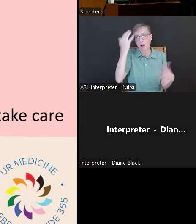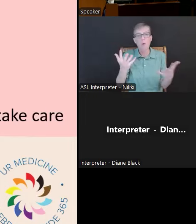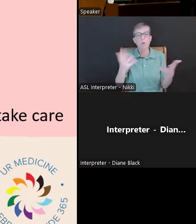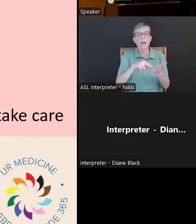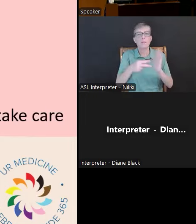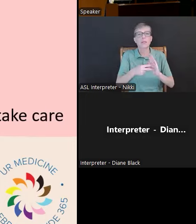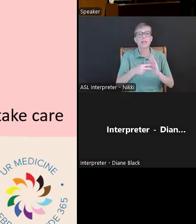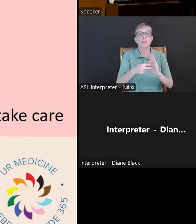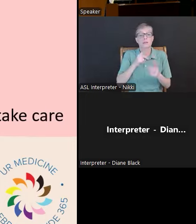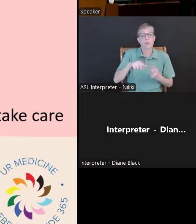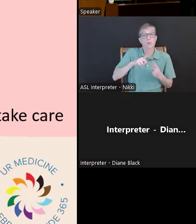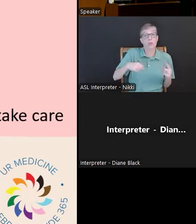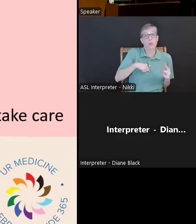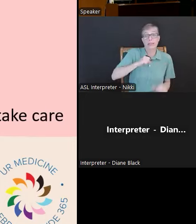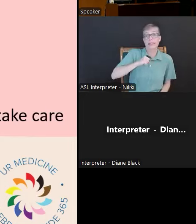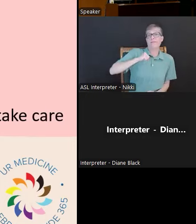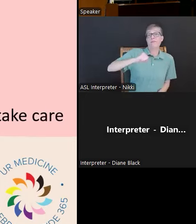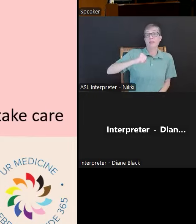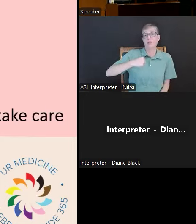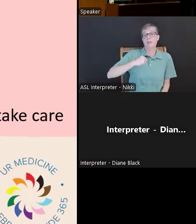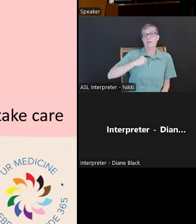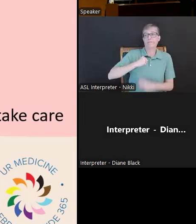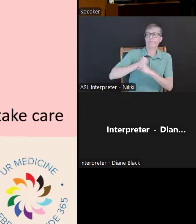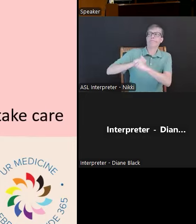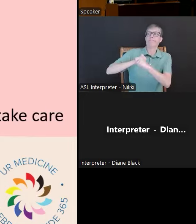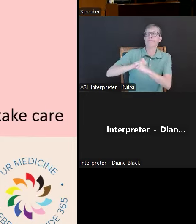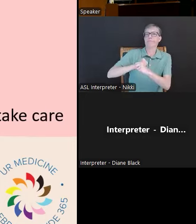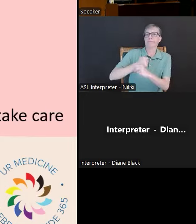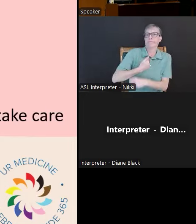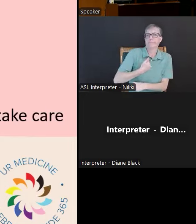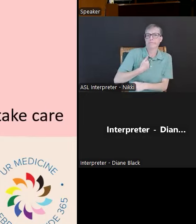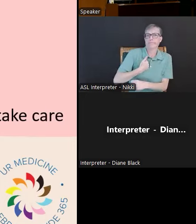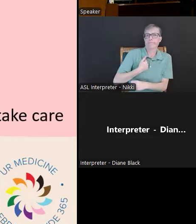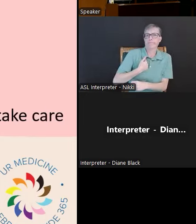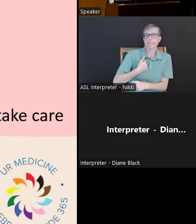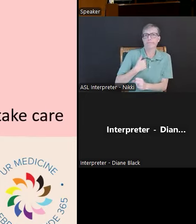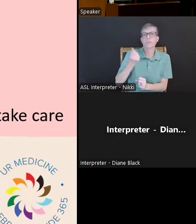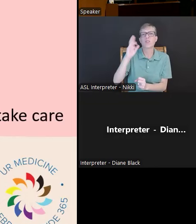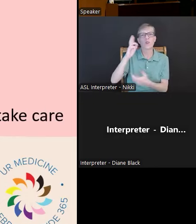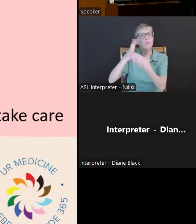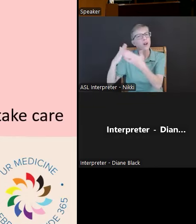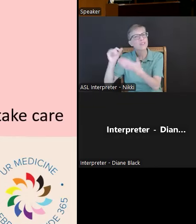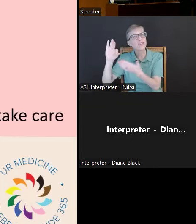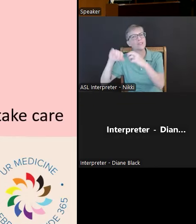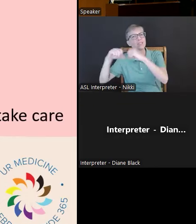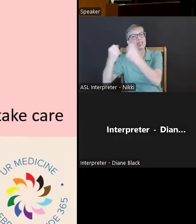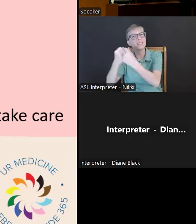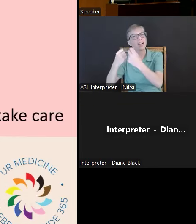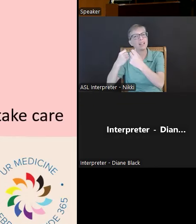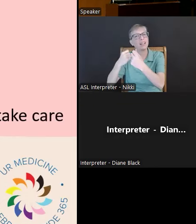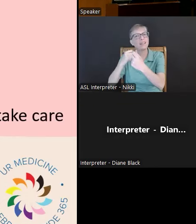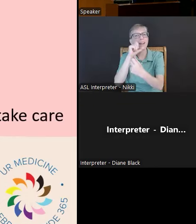defending ourselves, when we're unnecessarily defending aspects of society that aren't going to sit well with the